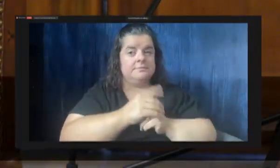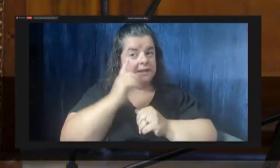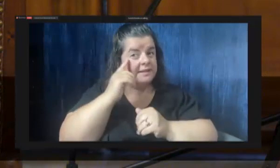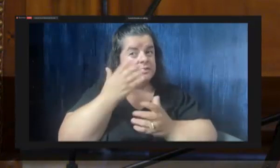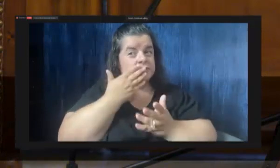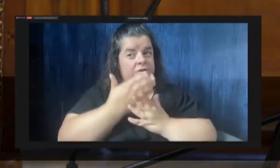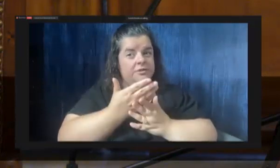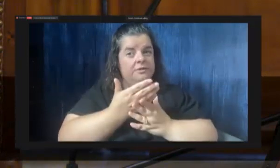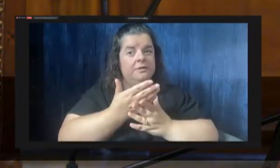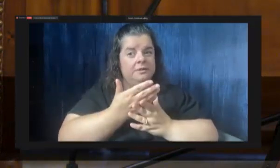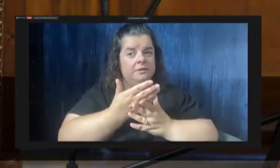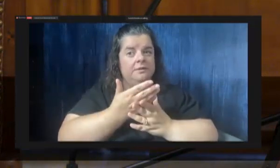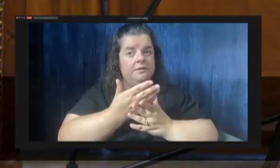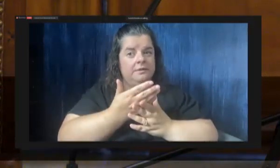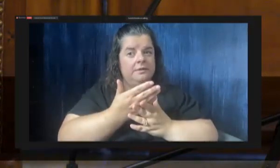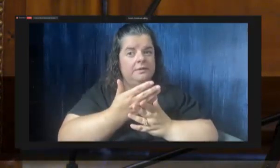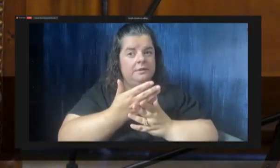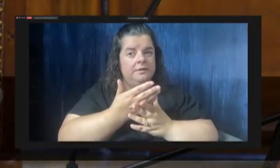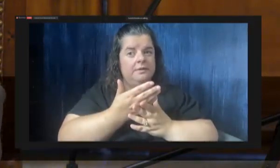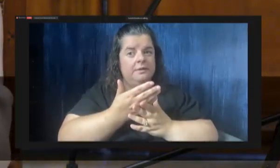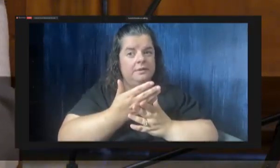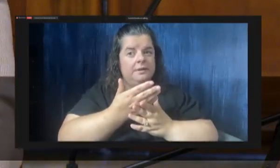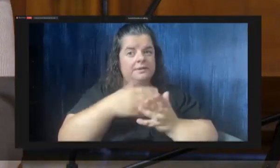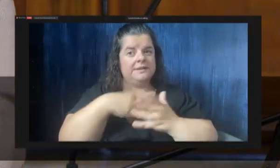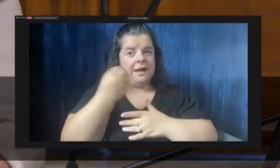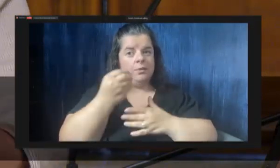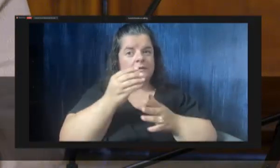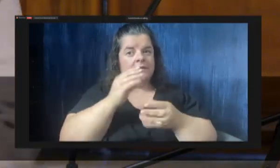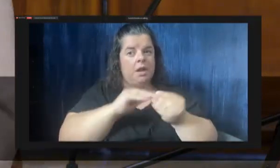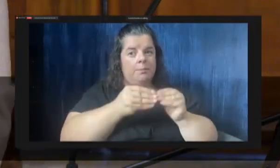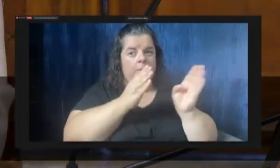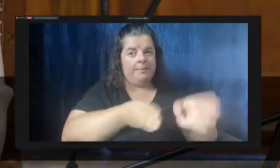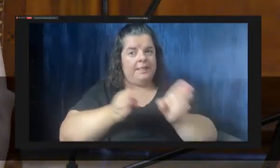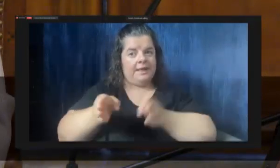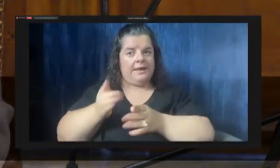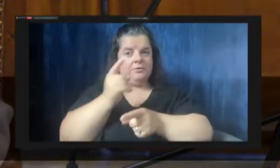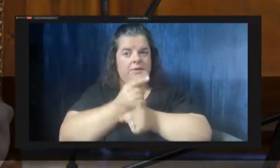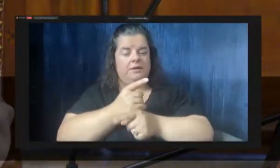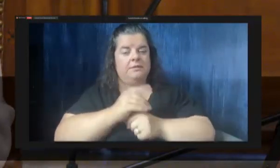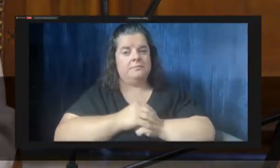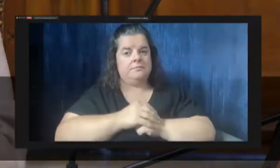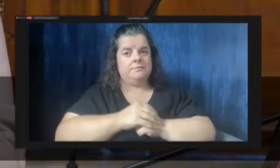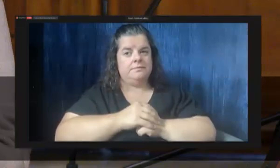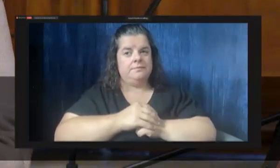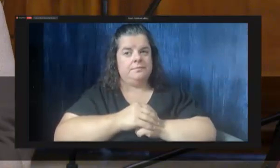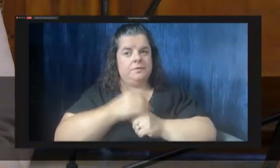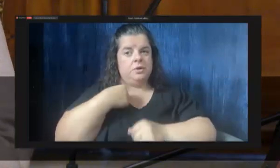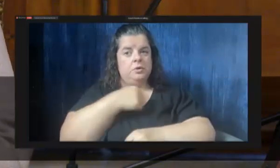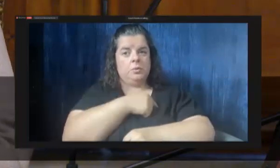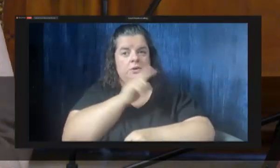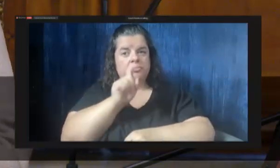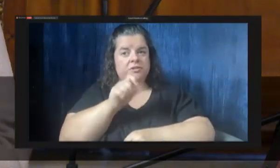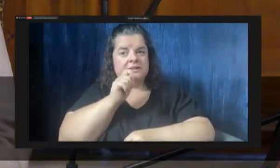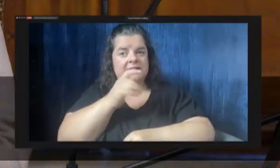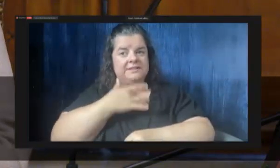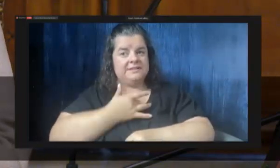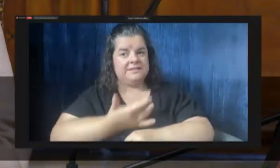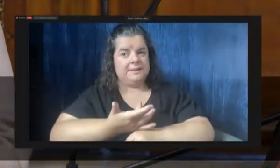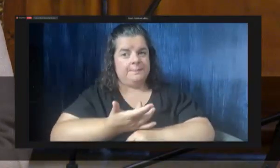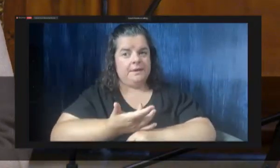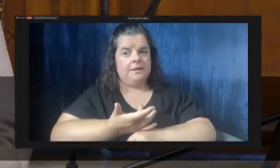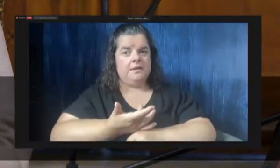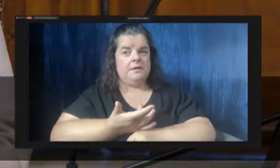After. It's out of sequence for sure. Yeah. And I think we should, because it doesn't seem actually like there